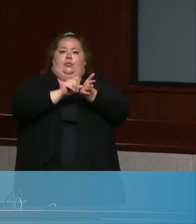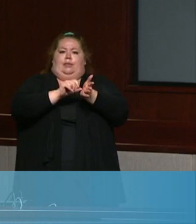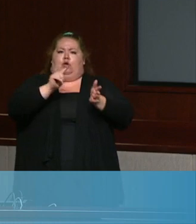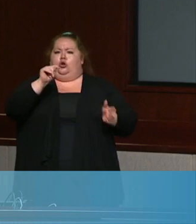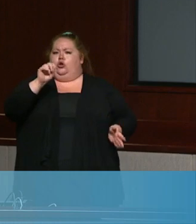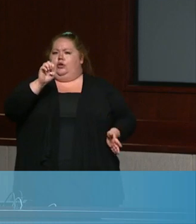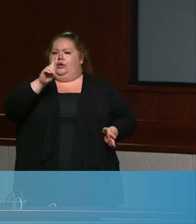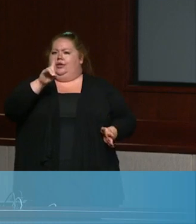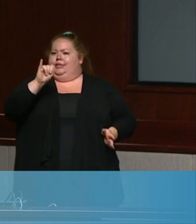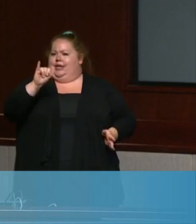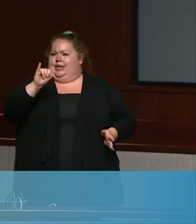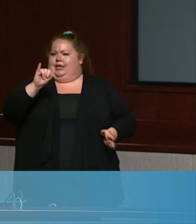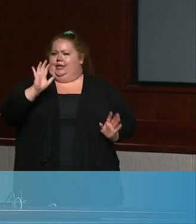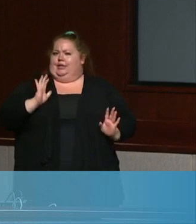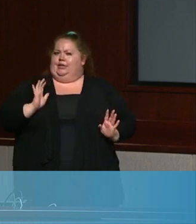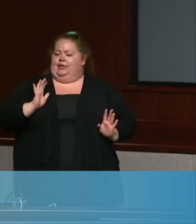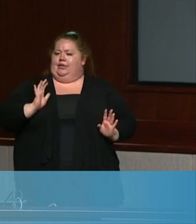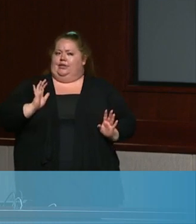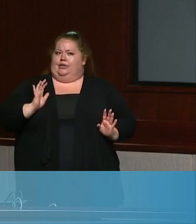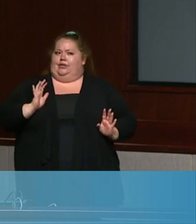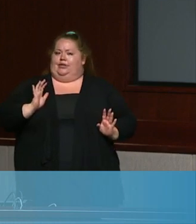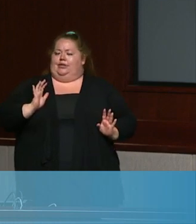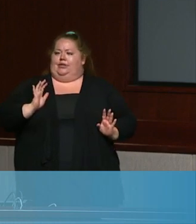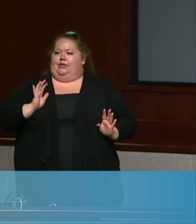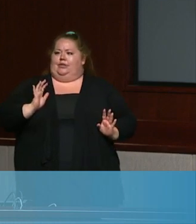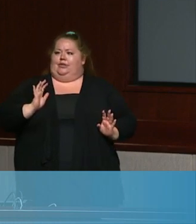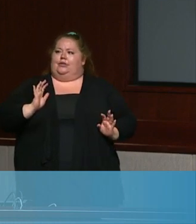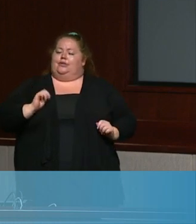get in at the last minute.